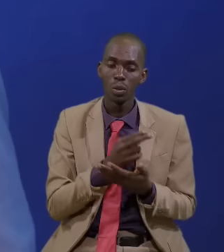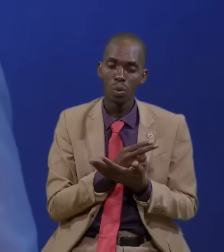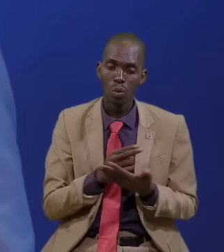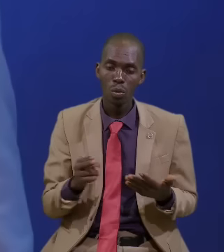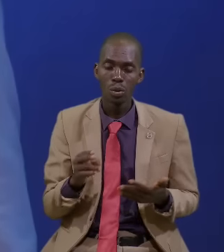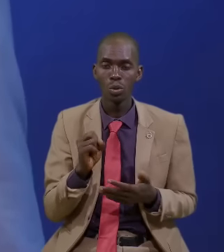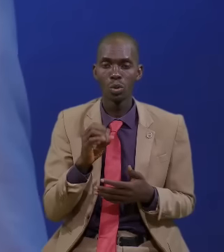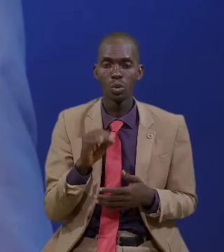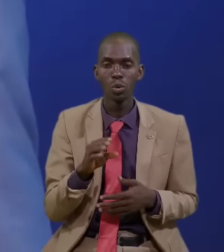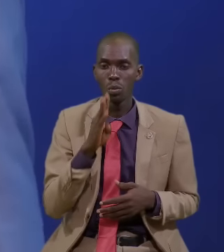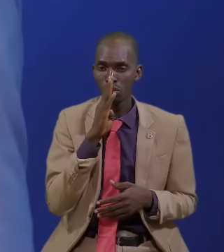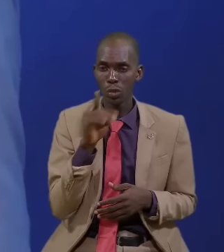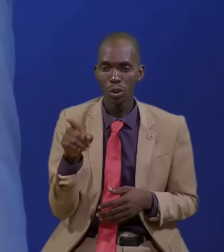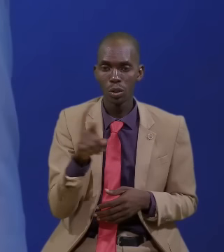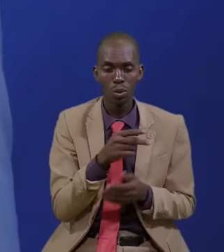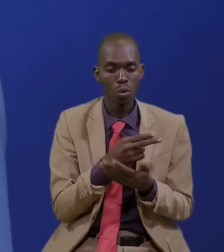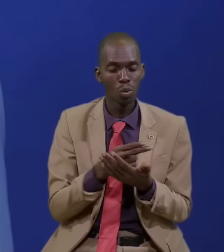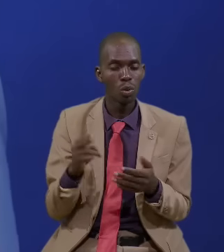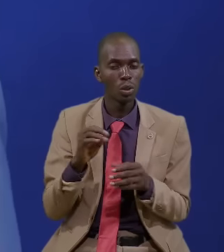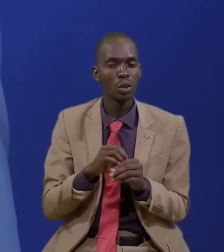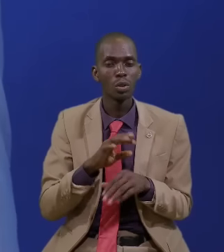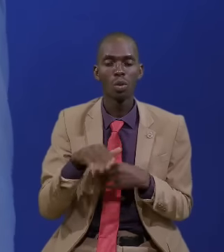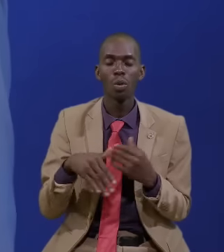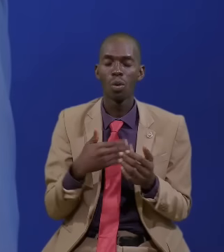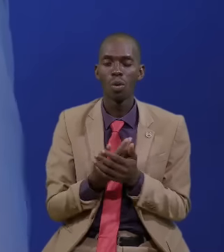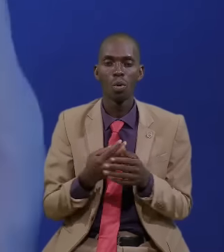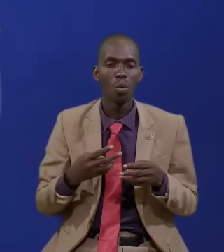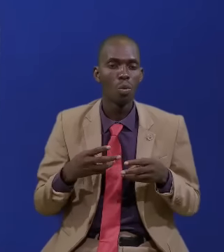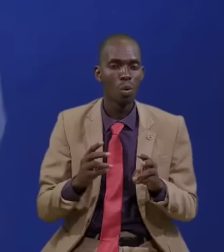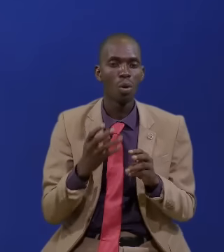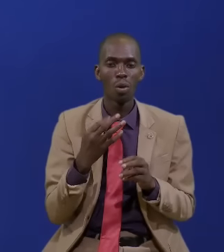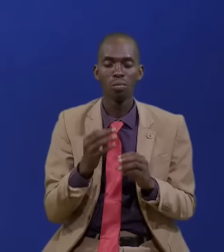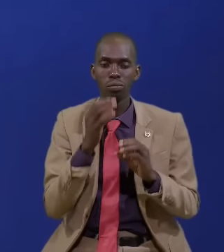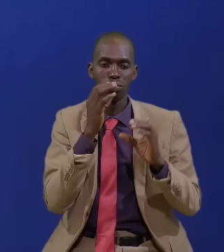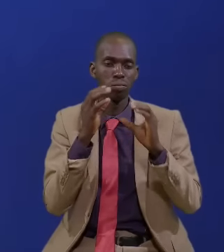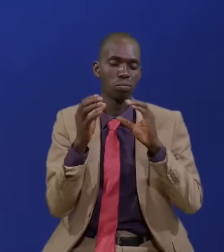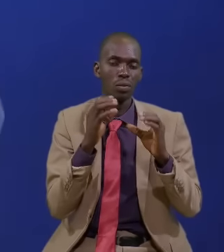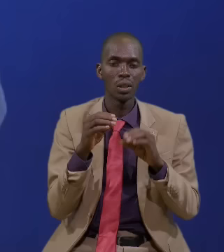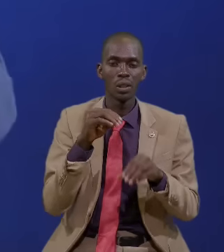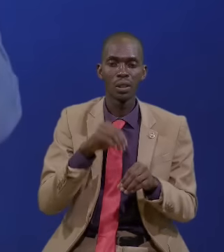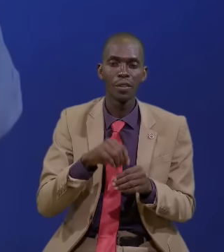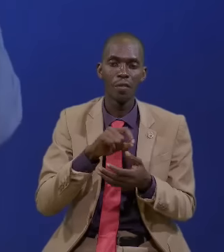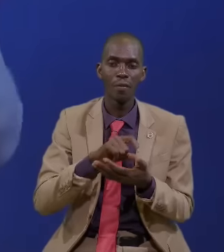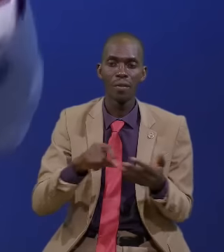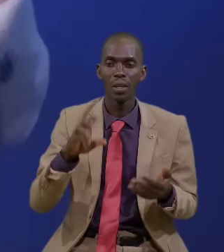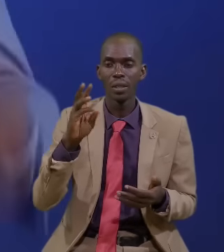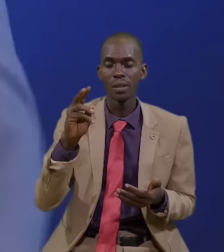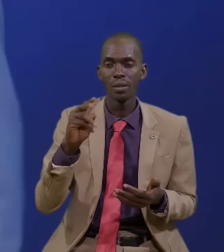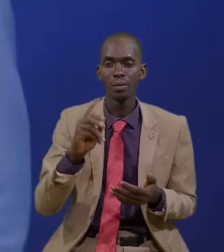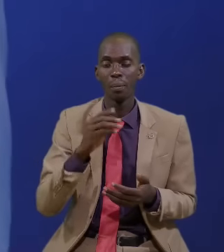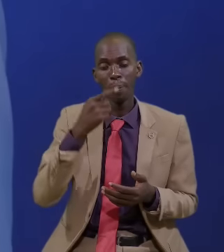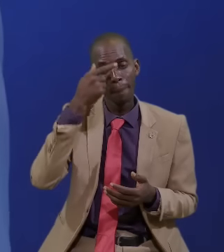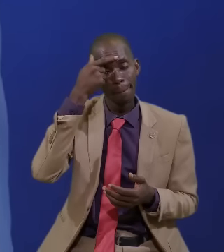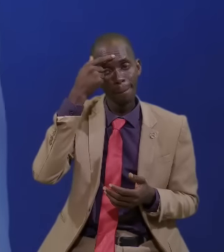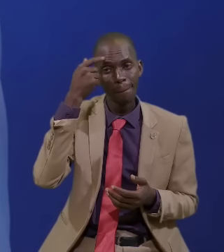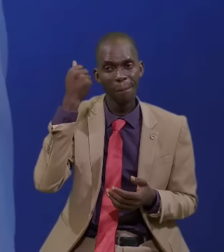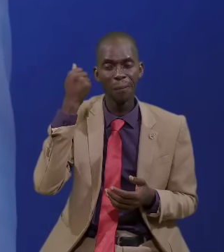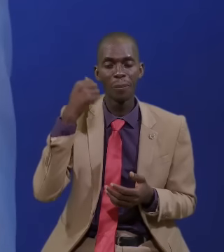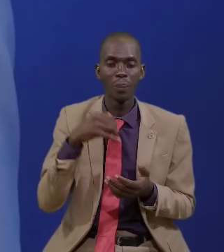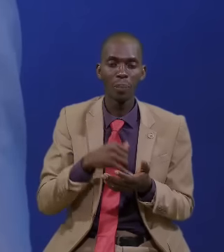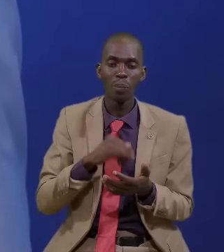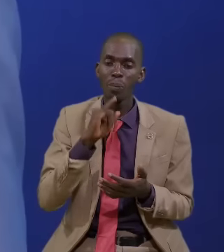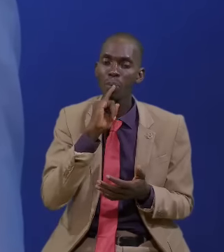ye holy in all manner of conversation. In verse 16, because it is